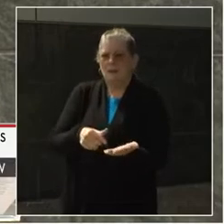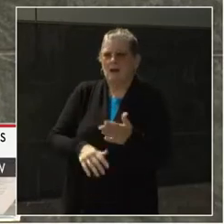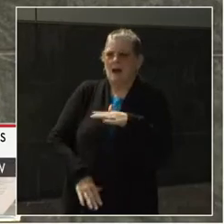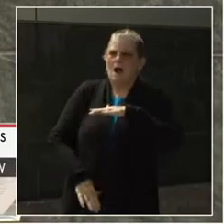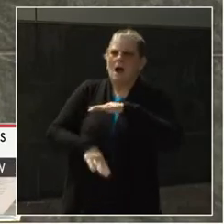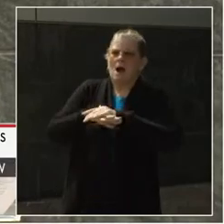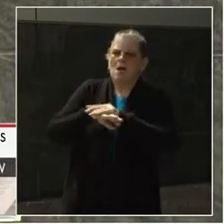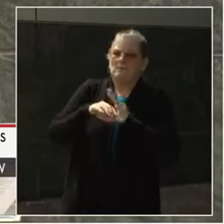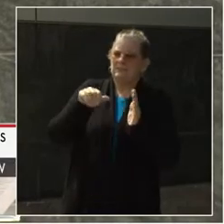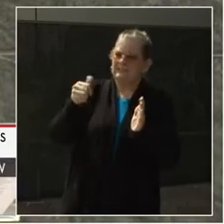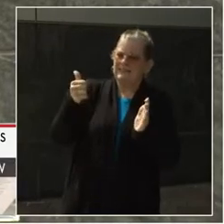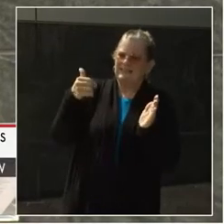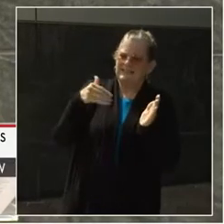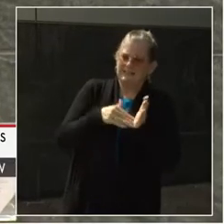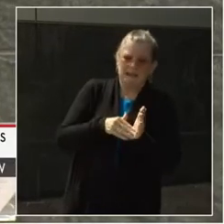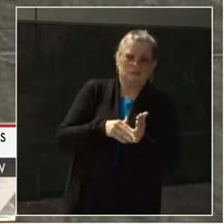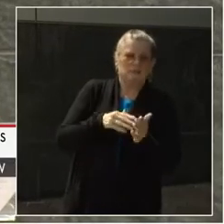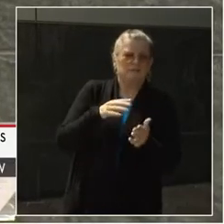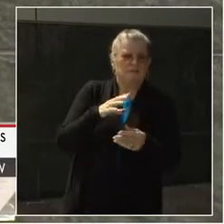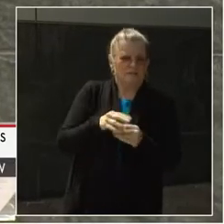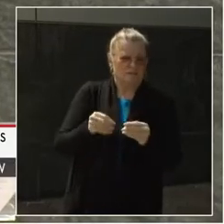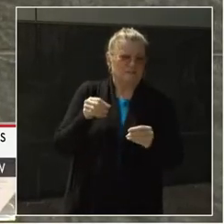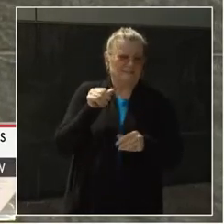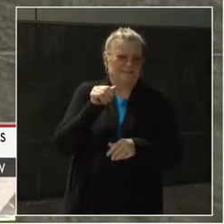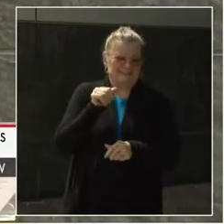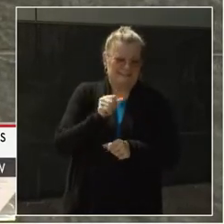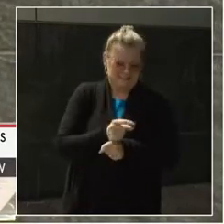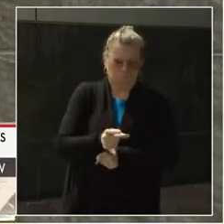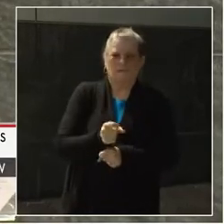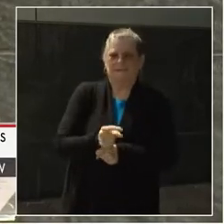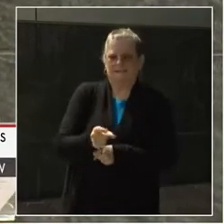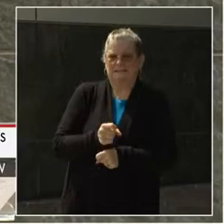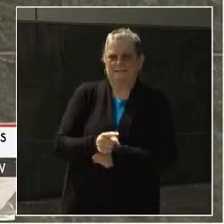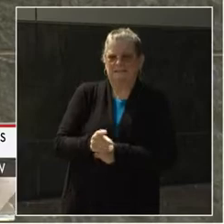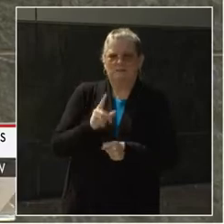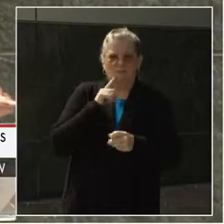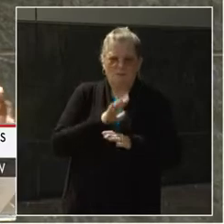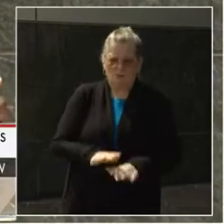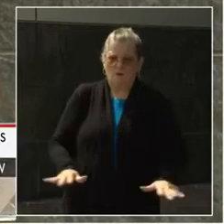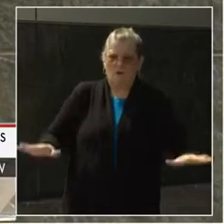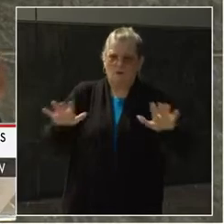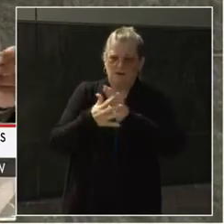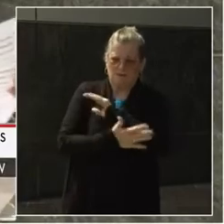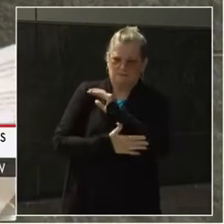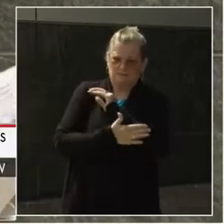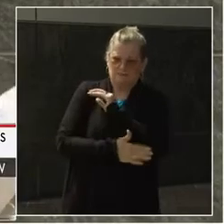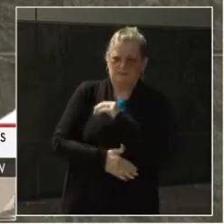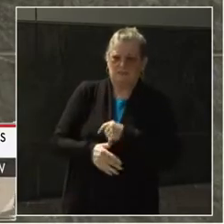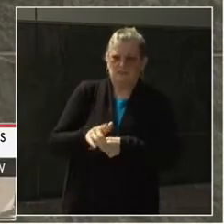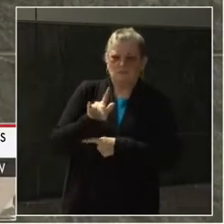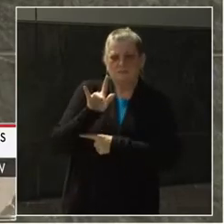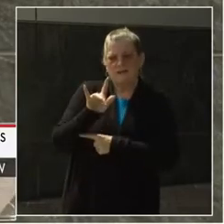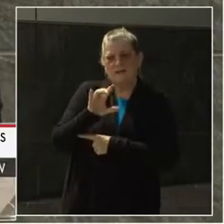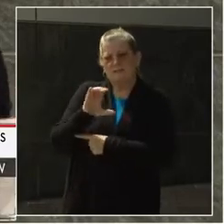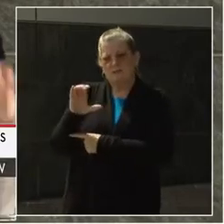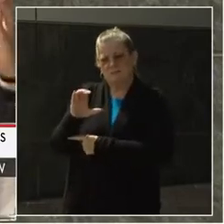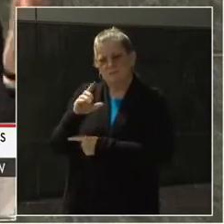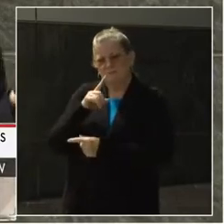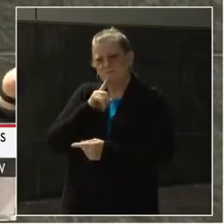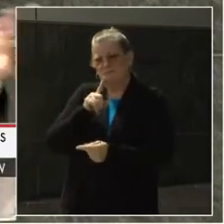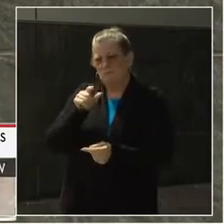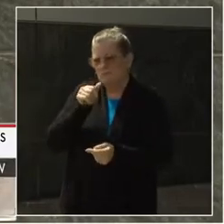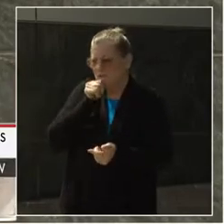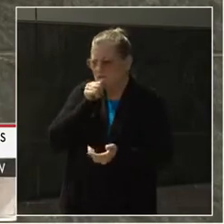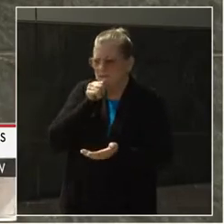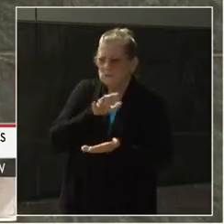annually at public colleges nationwide and up to $2,500 at private colleges in DC and private HBCUs. The